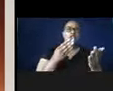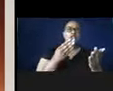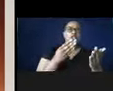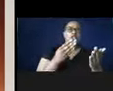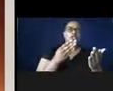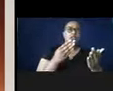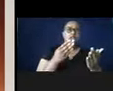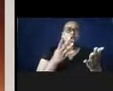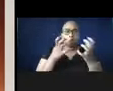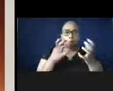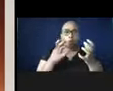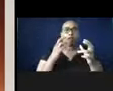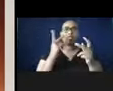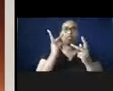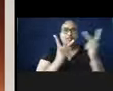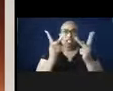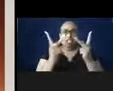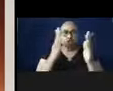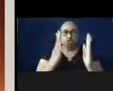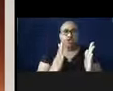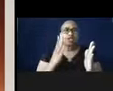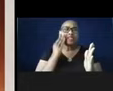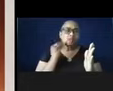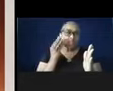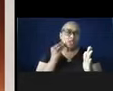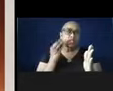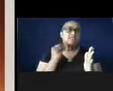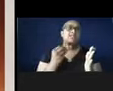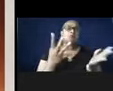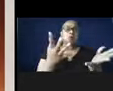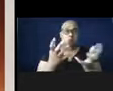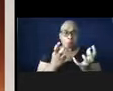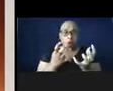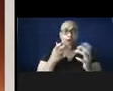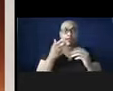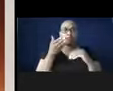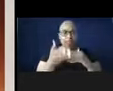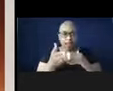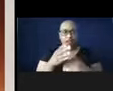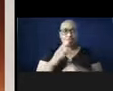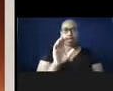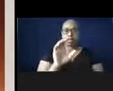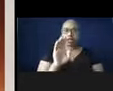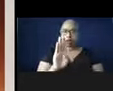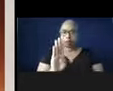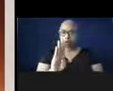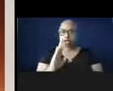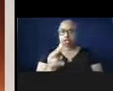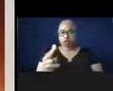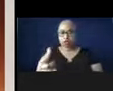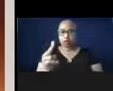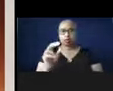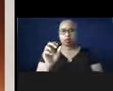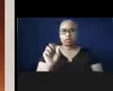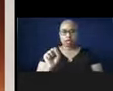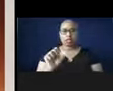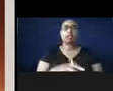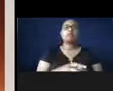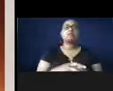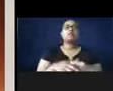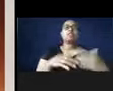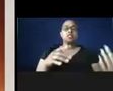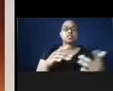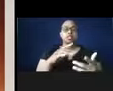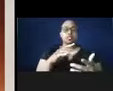visitor experience at Clara Barton National Historic Site. And then in July of 2021, we created what is known as